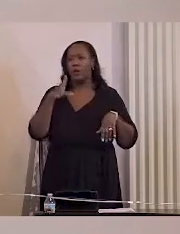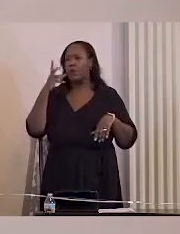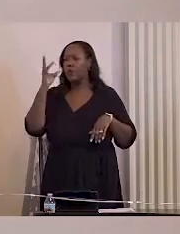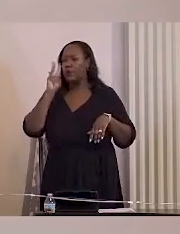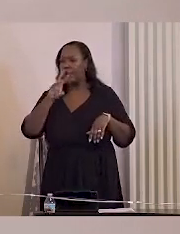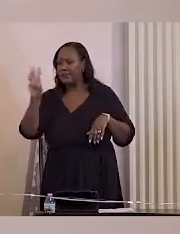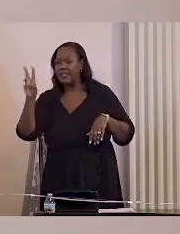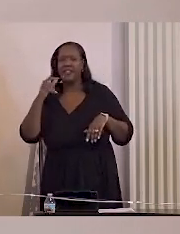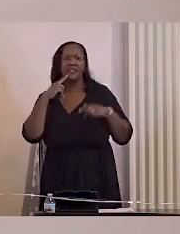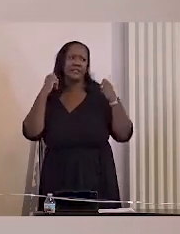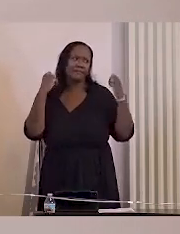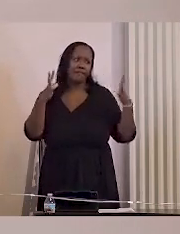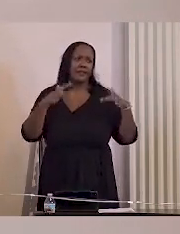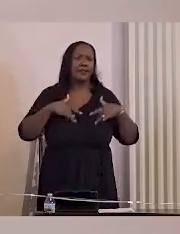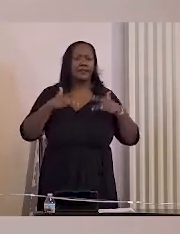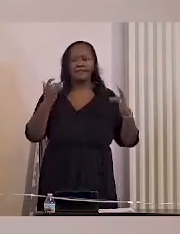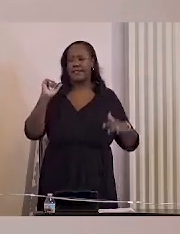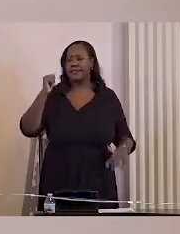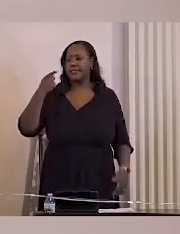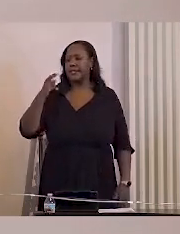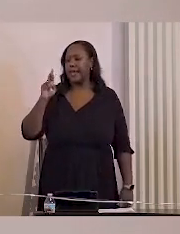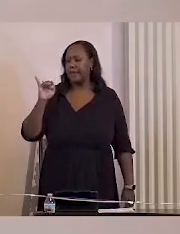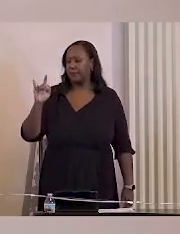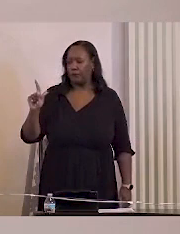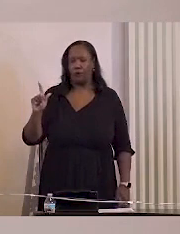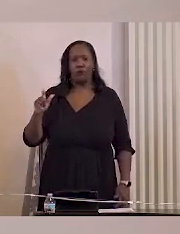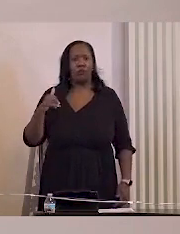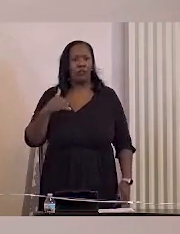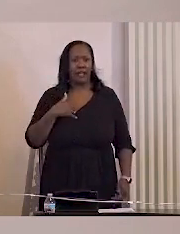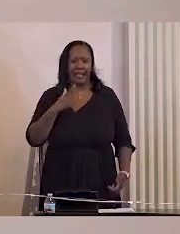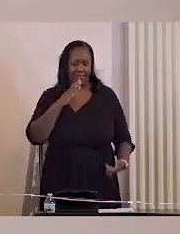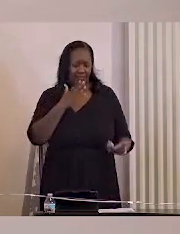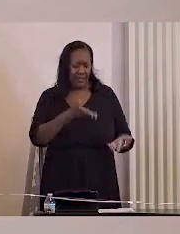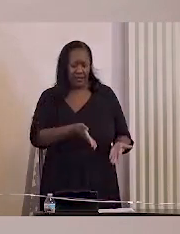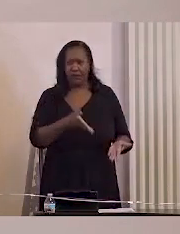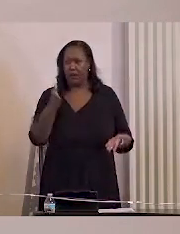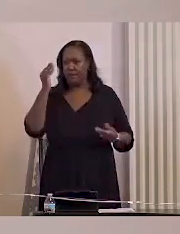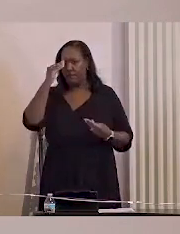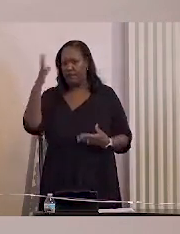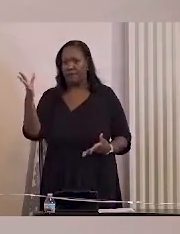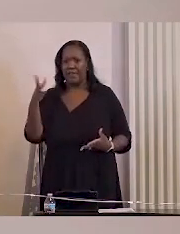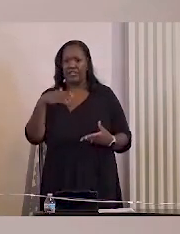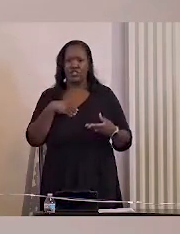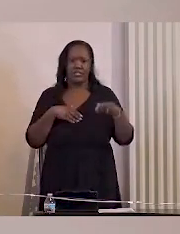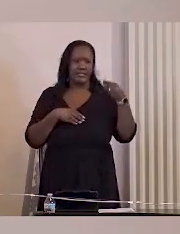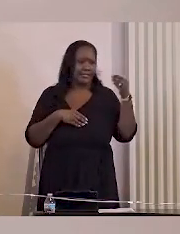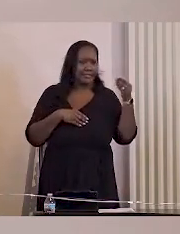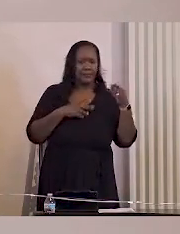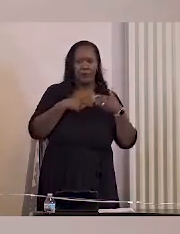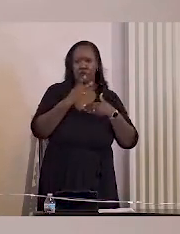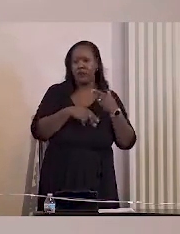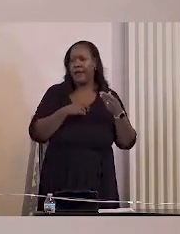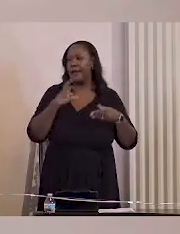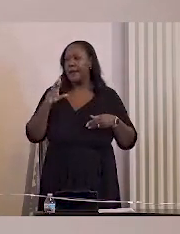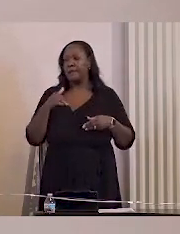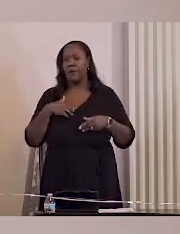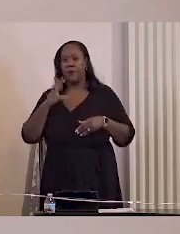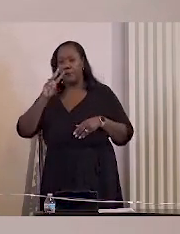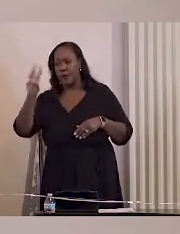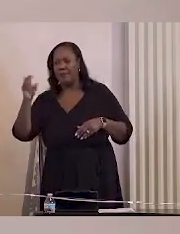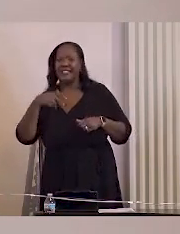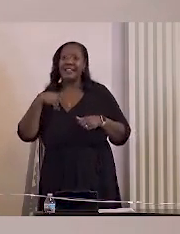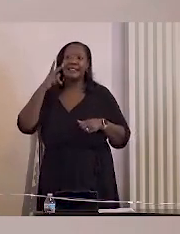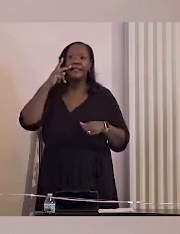April events, and many of them are right in front of you, either in the online program or in your hand. So take a look at what's